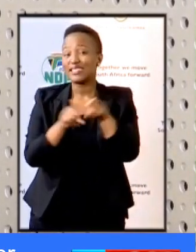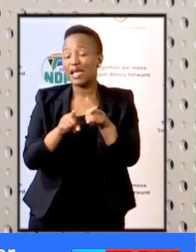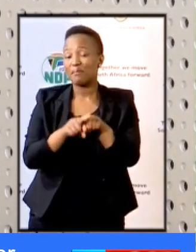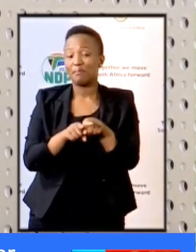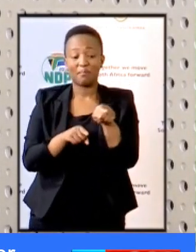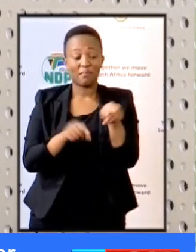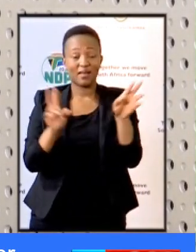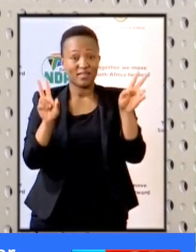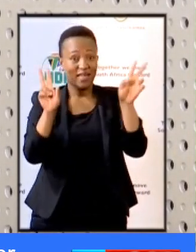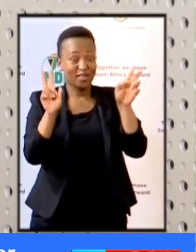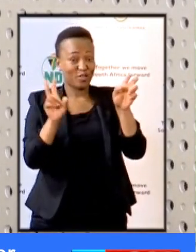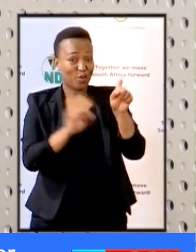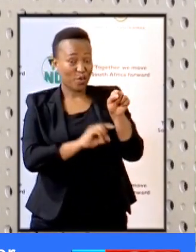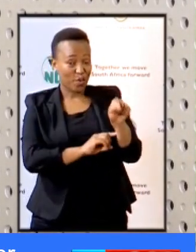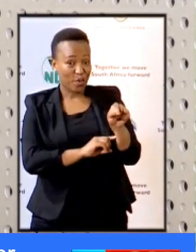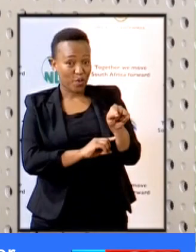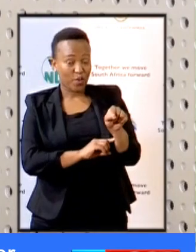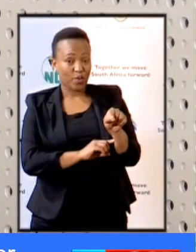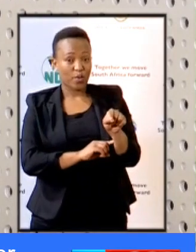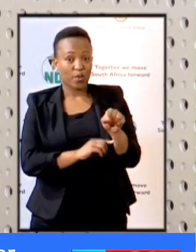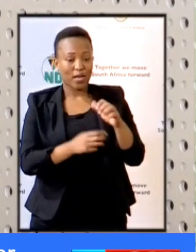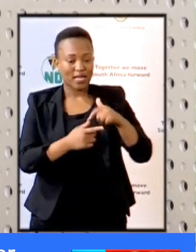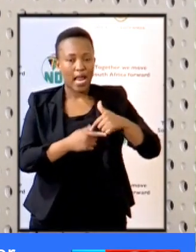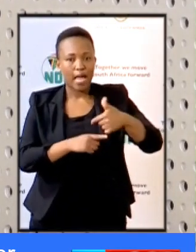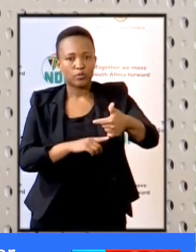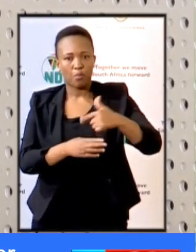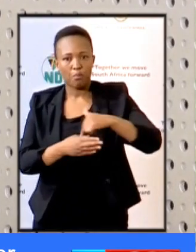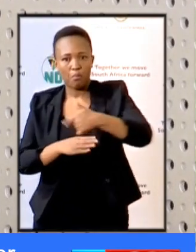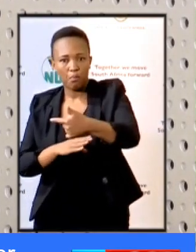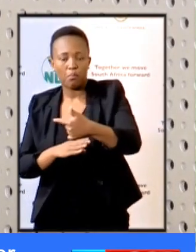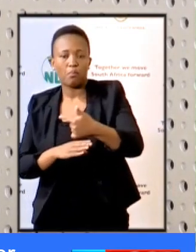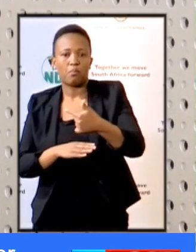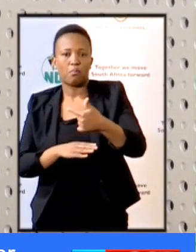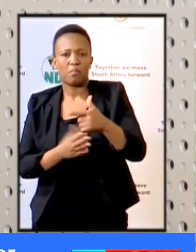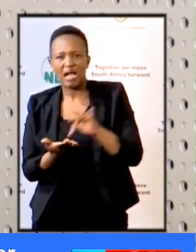be of gadgets, the laptops.